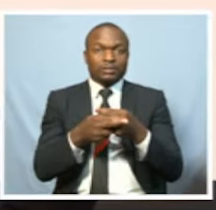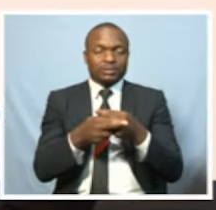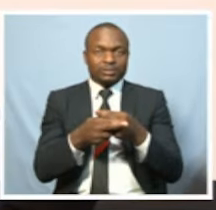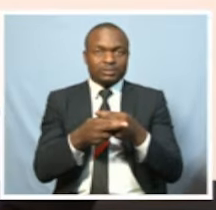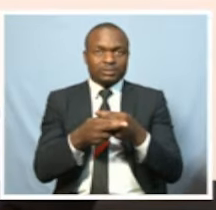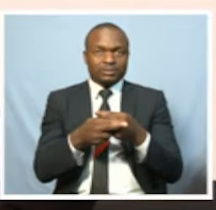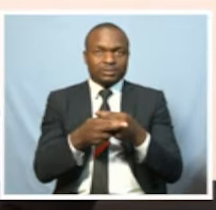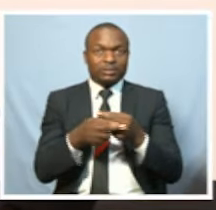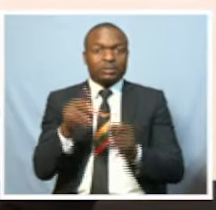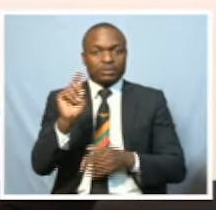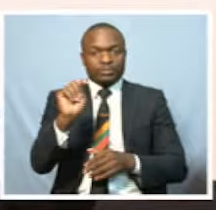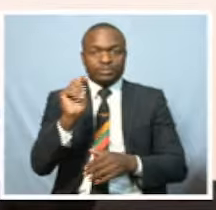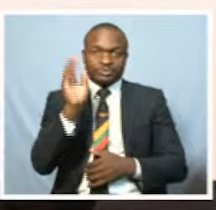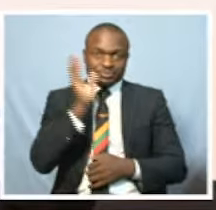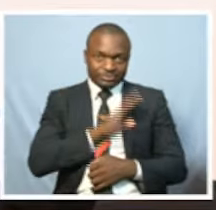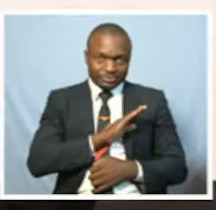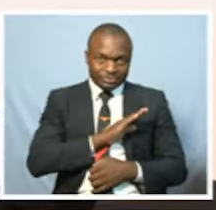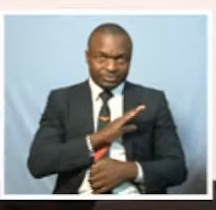completed.